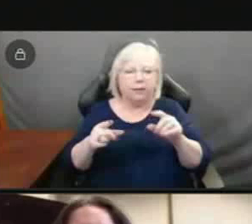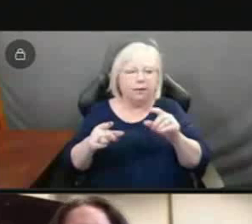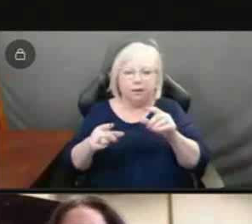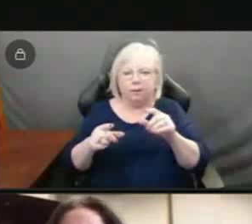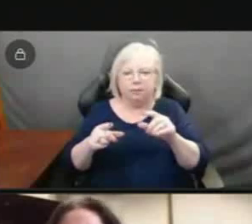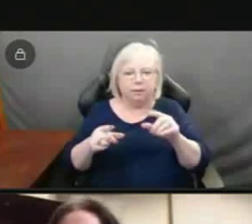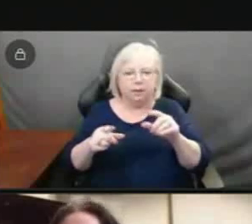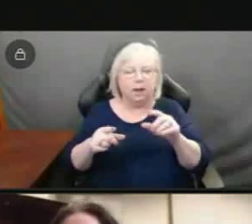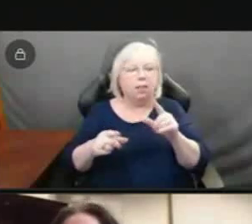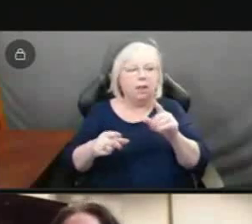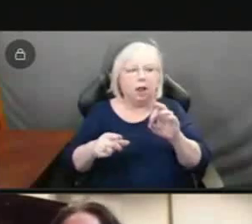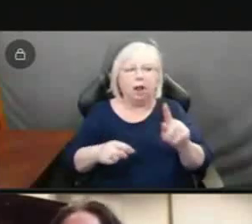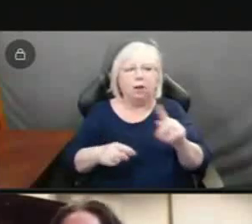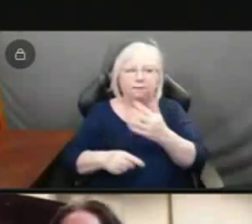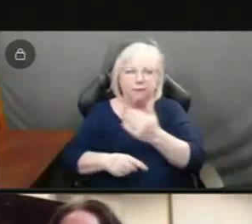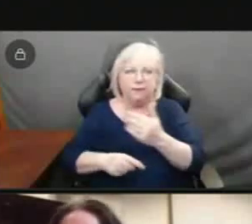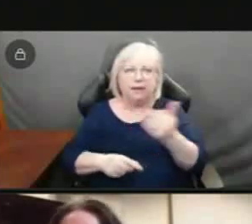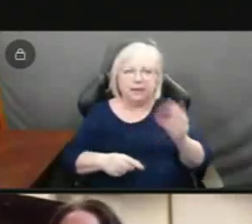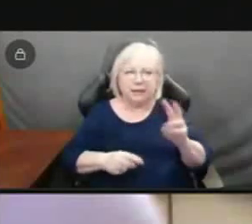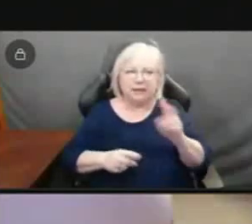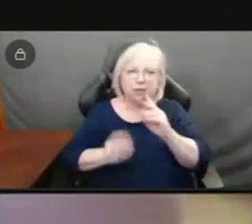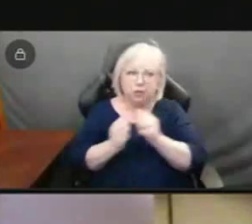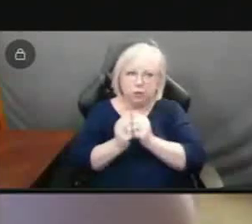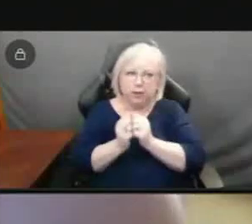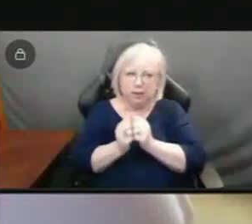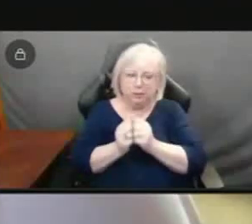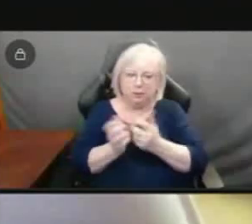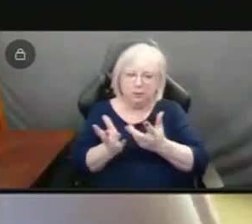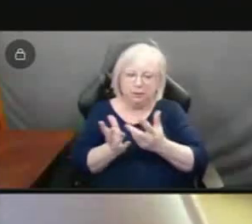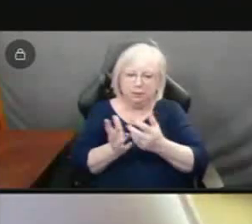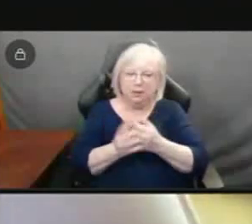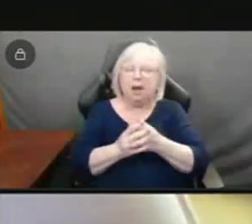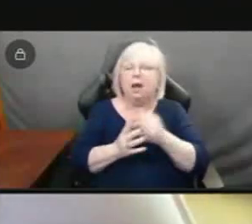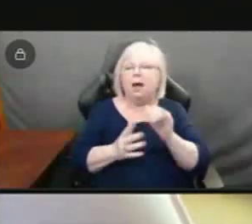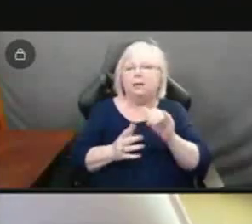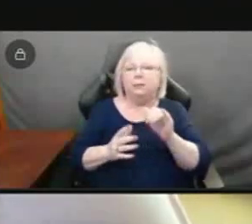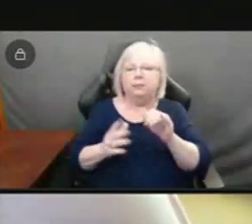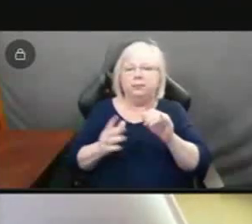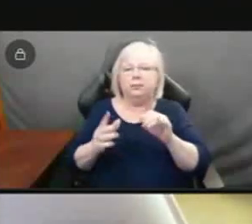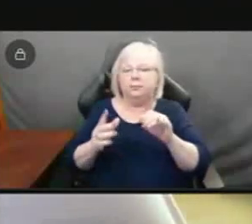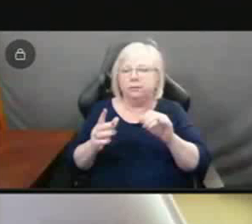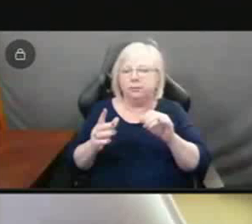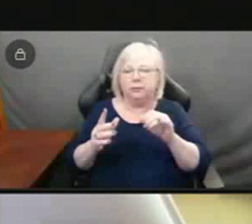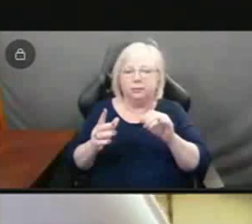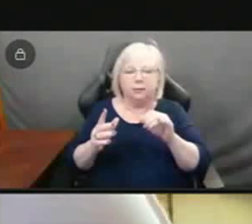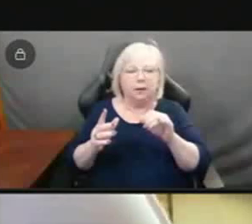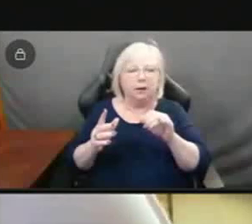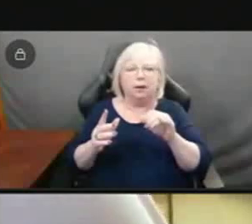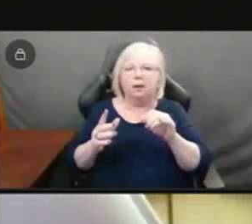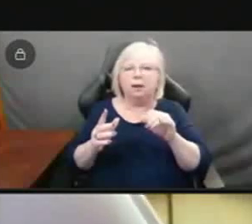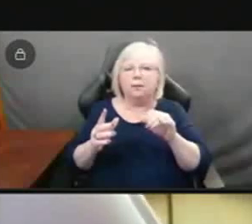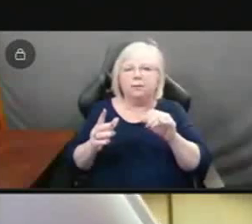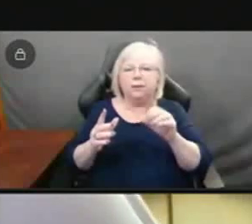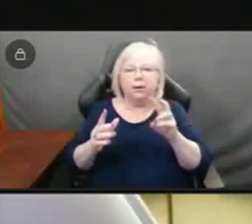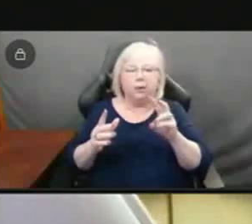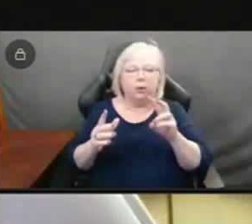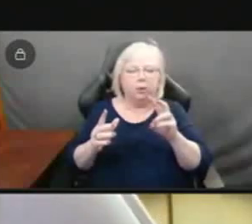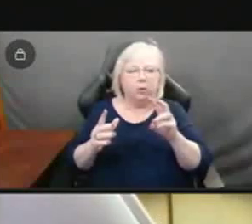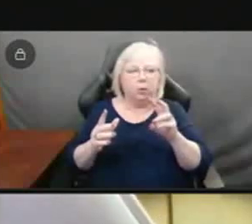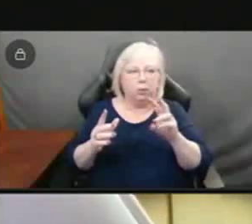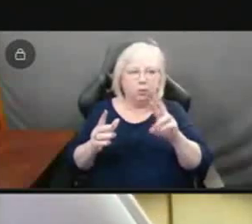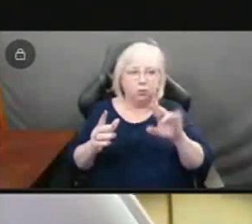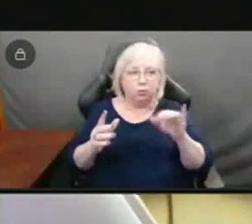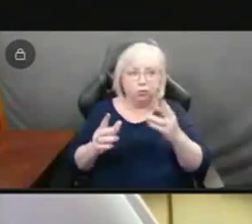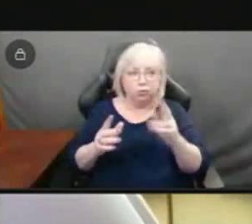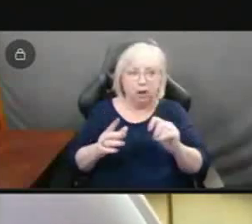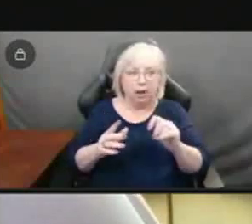Right. So that's the reason why we got to get to the 16. Mayor, let the record show and reflect that my